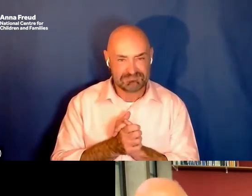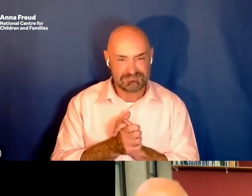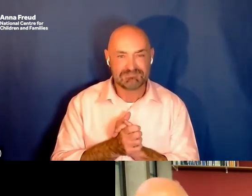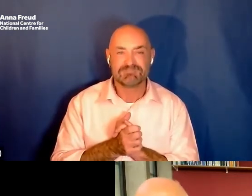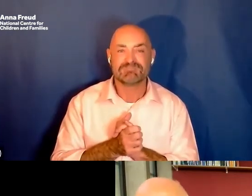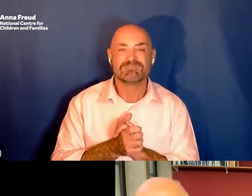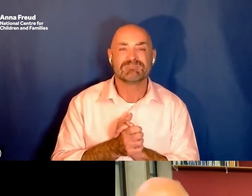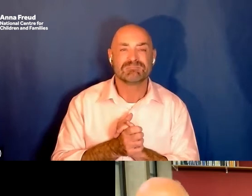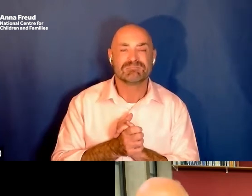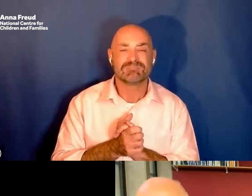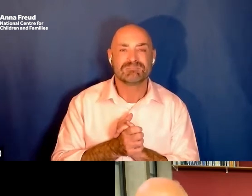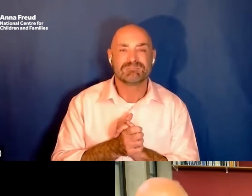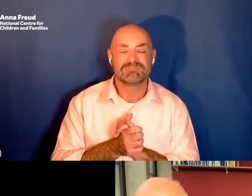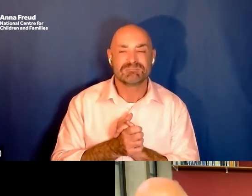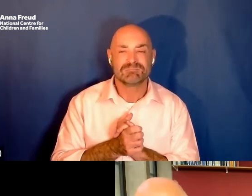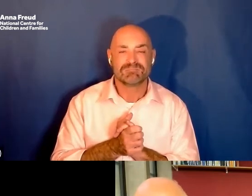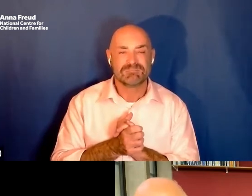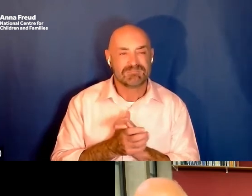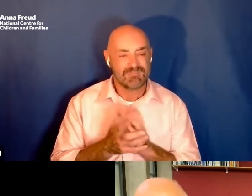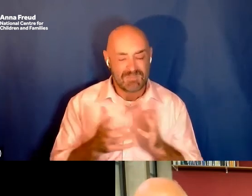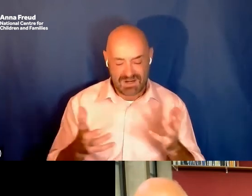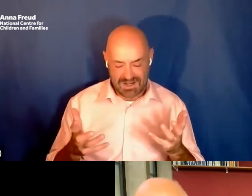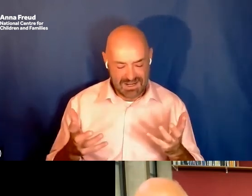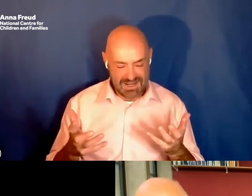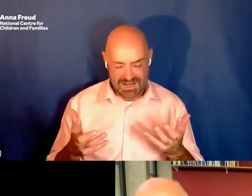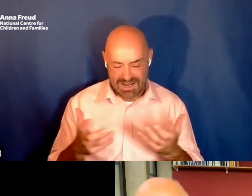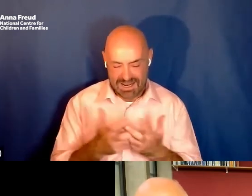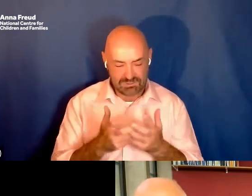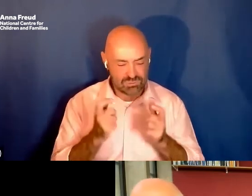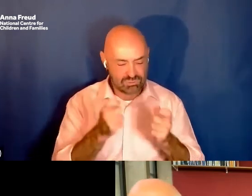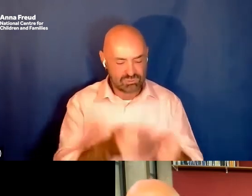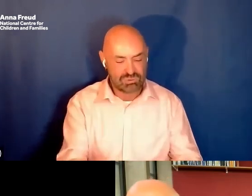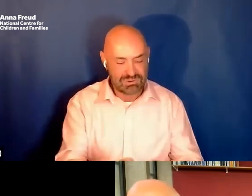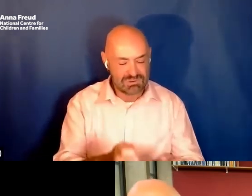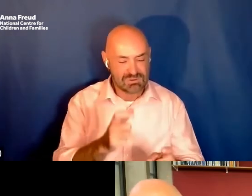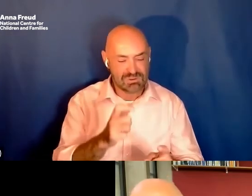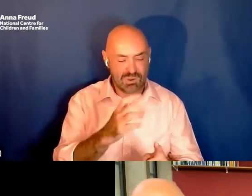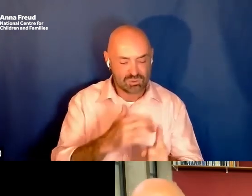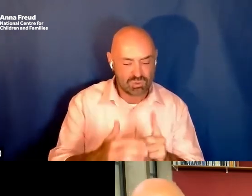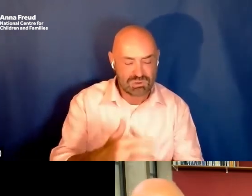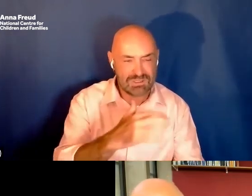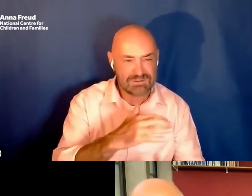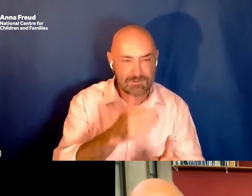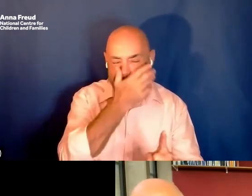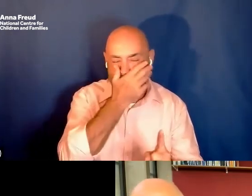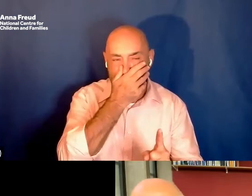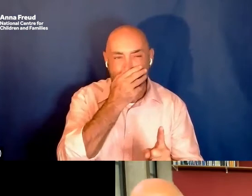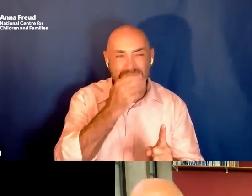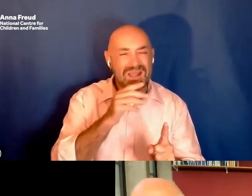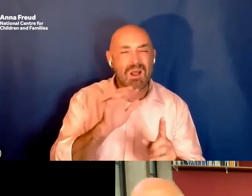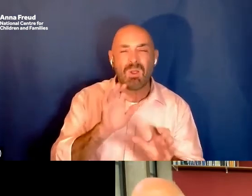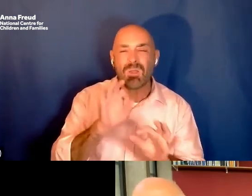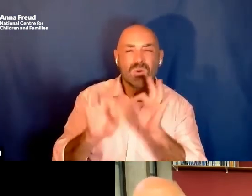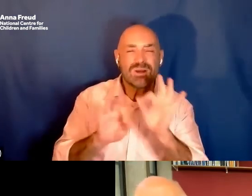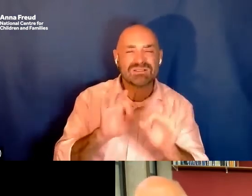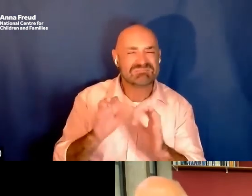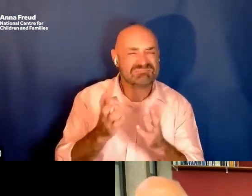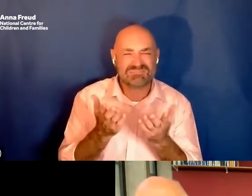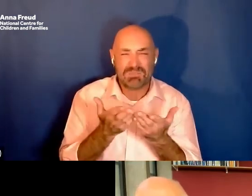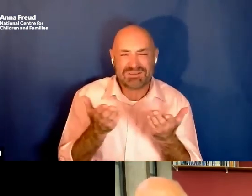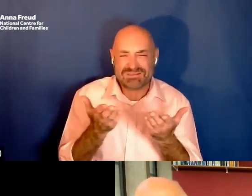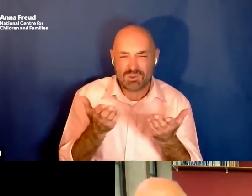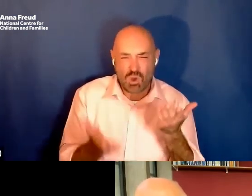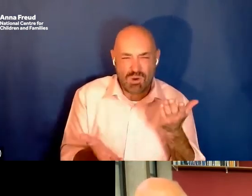addressing and treating the health of communities and society and health of the planet. I mean, the question is not really fair because you are